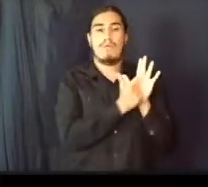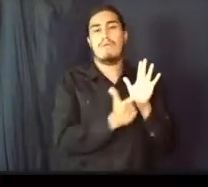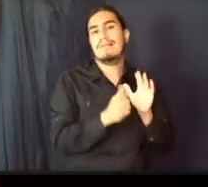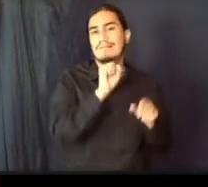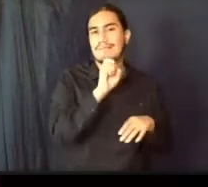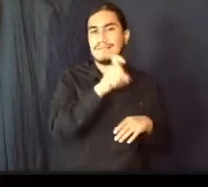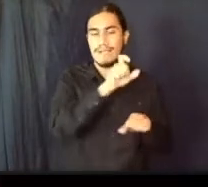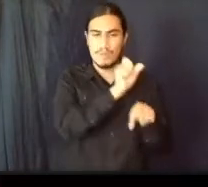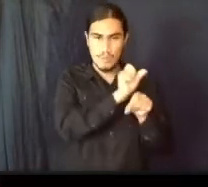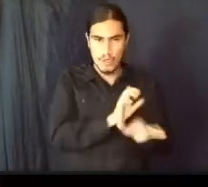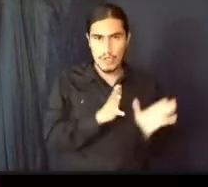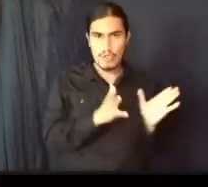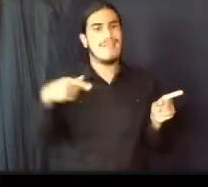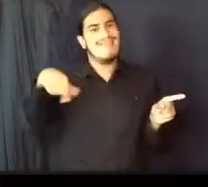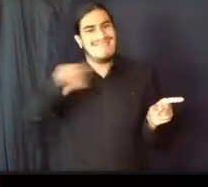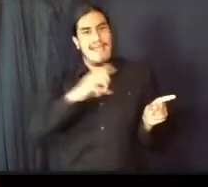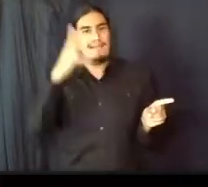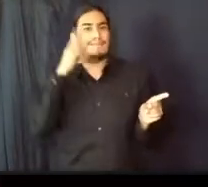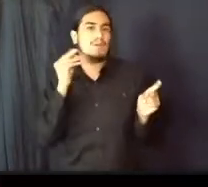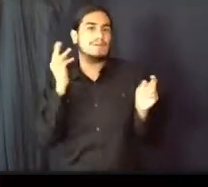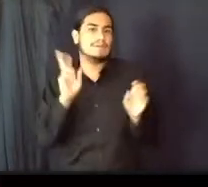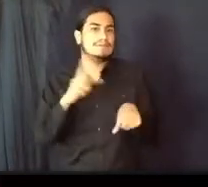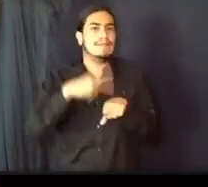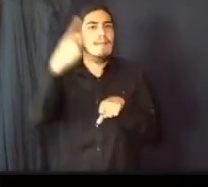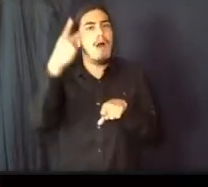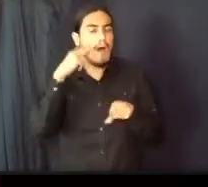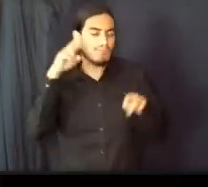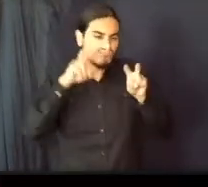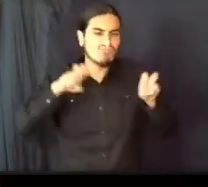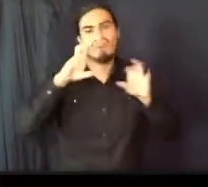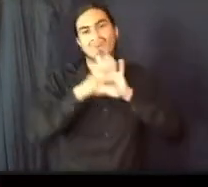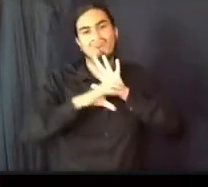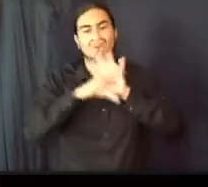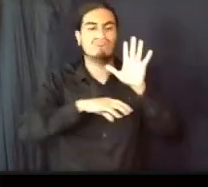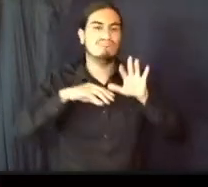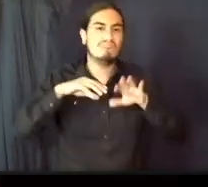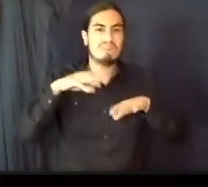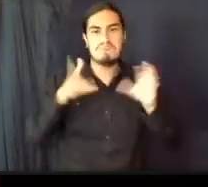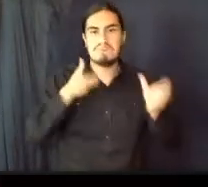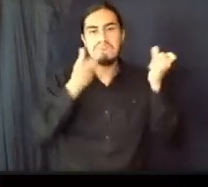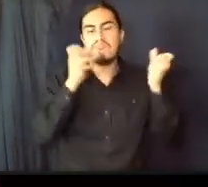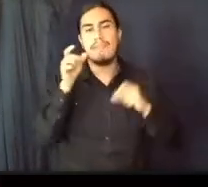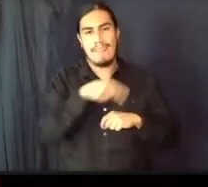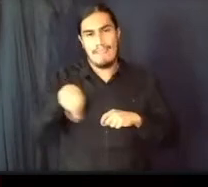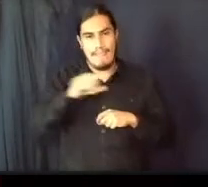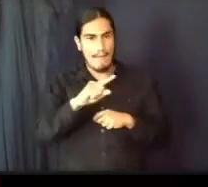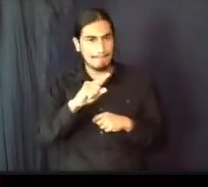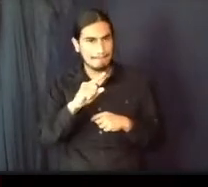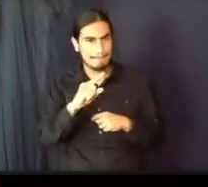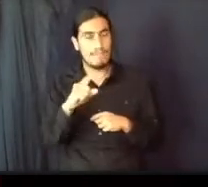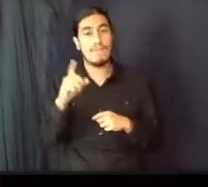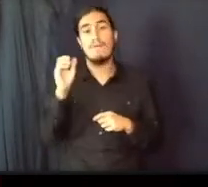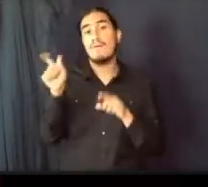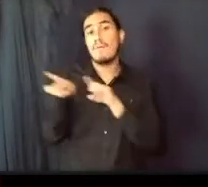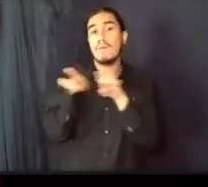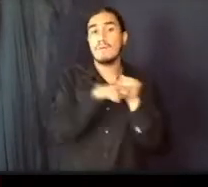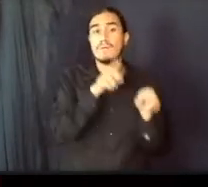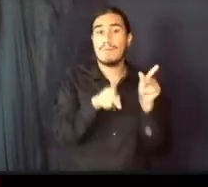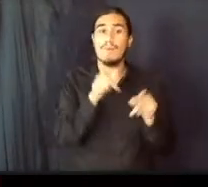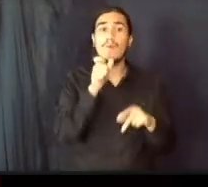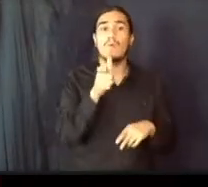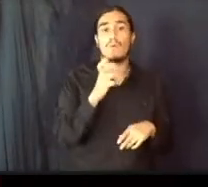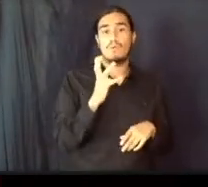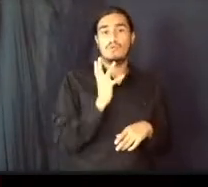and searches. Black women, women of color, queers, and non-binary folks who work in the sex industry are